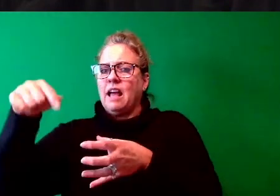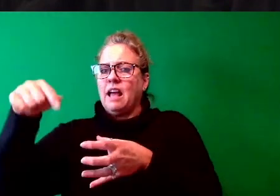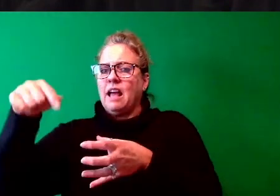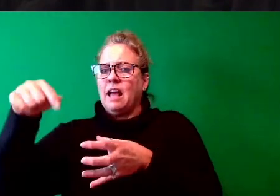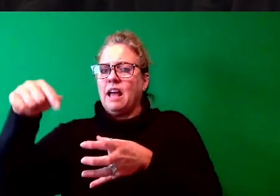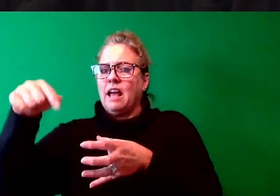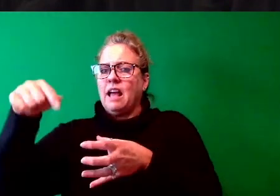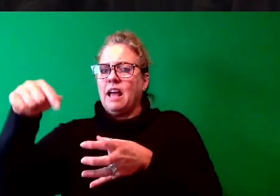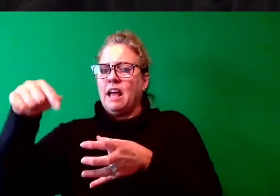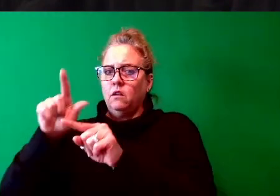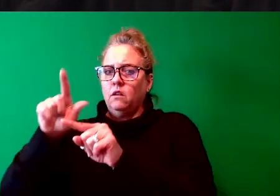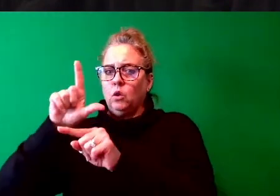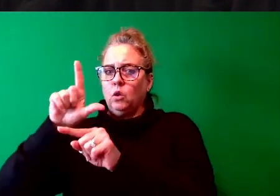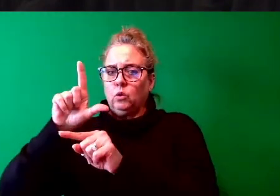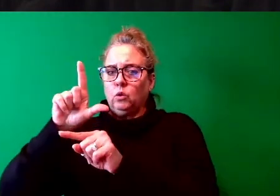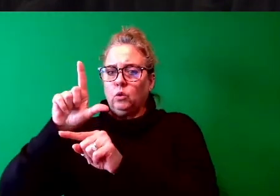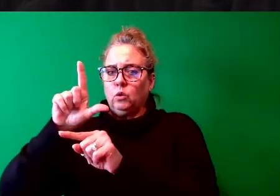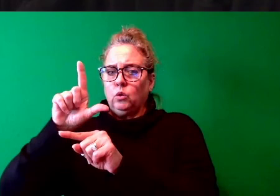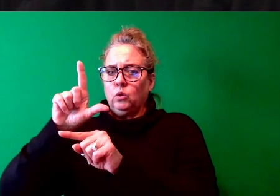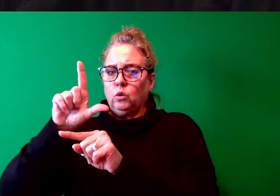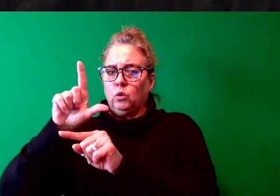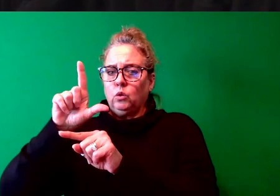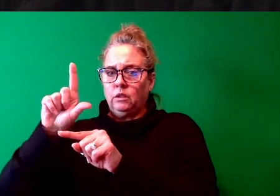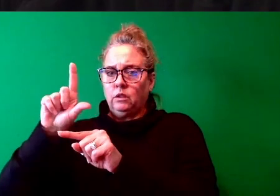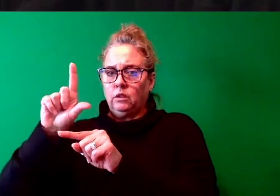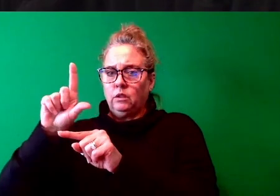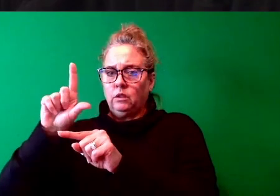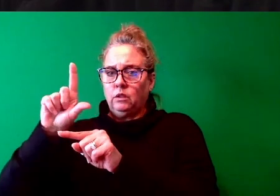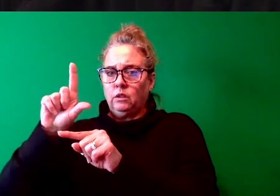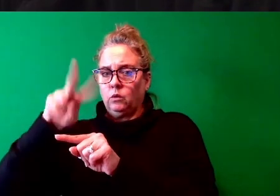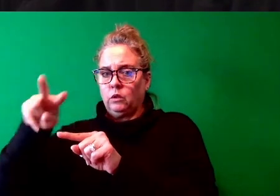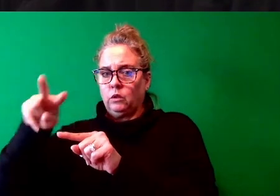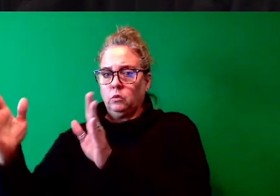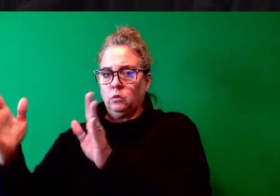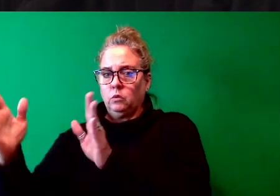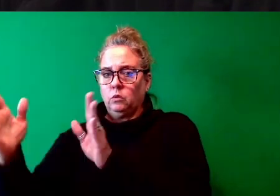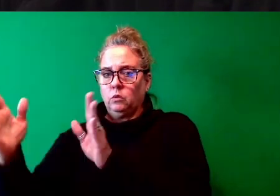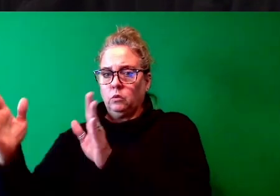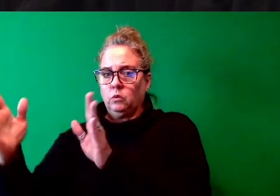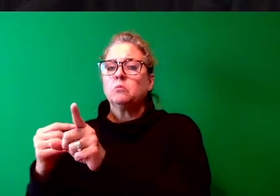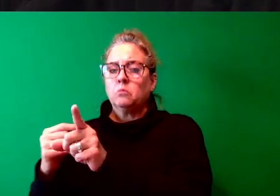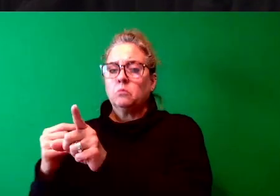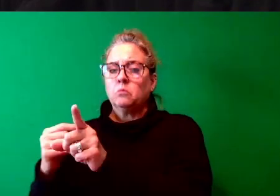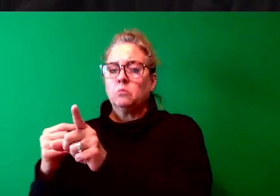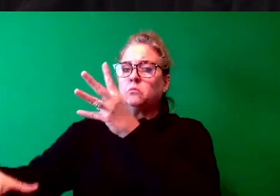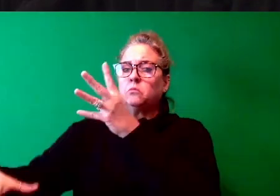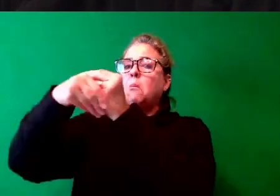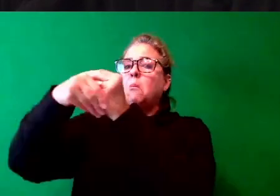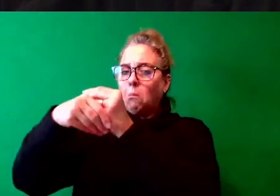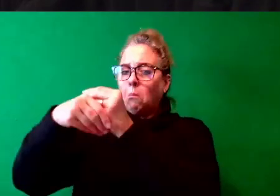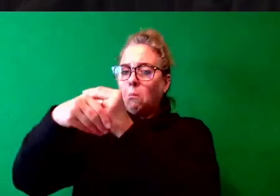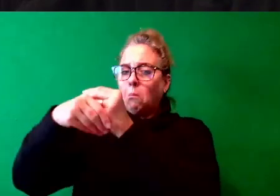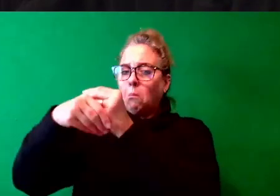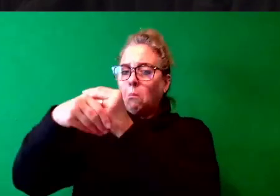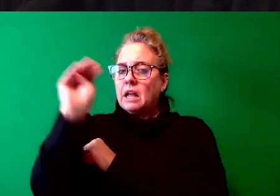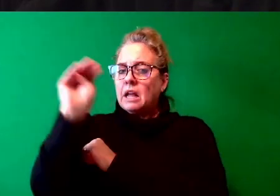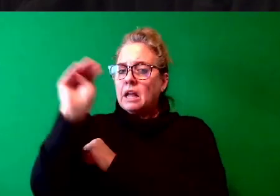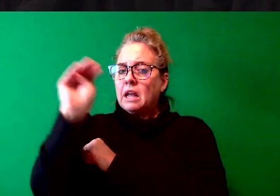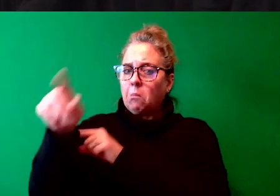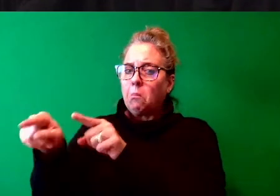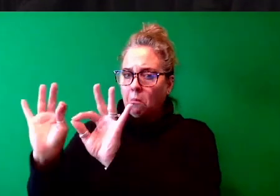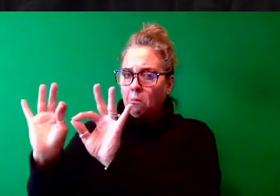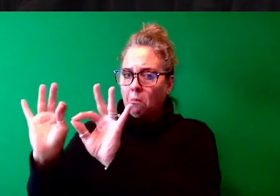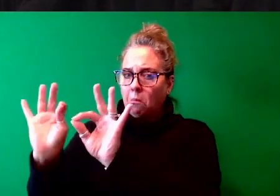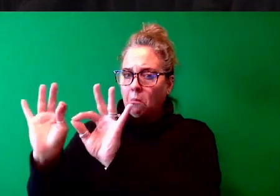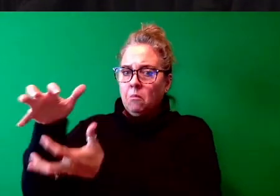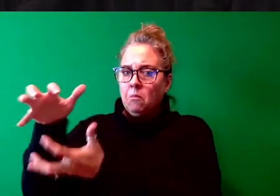22. The state funding, like Susan mentioned earlier, was giving an additional $1 million that we had a very limited time to spend in. And so we've put